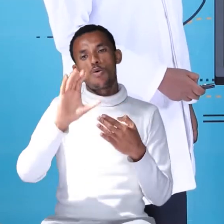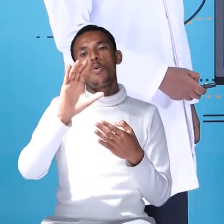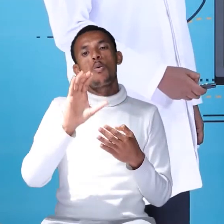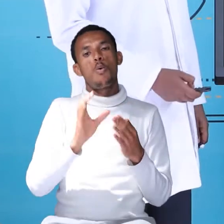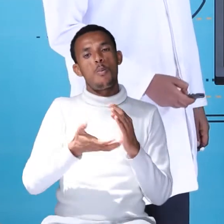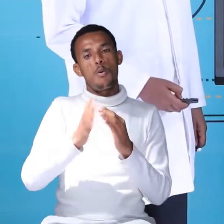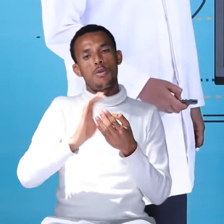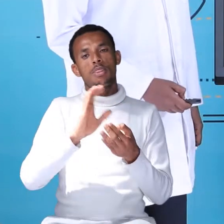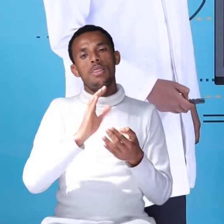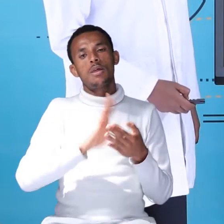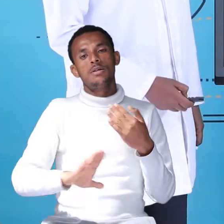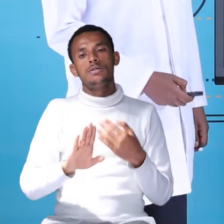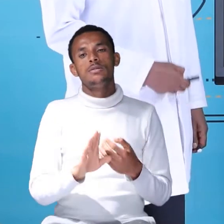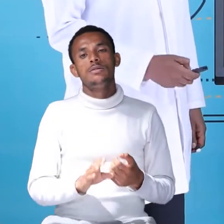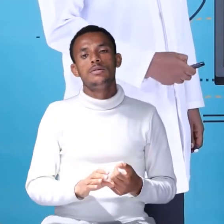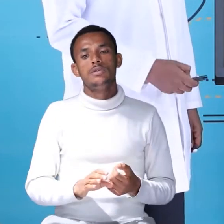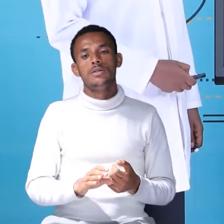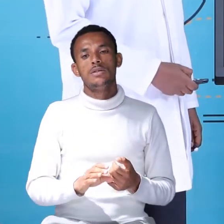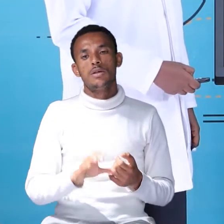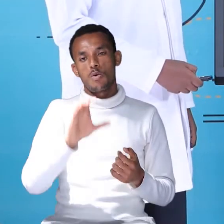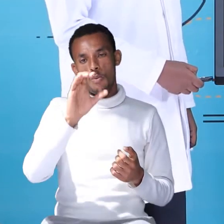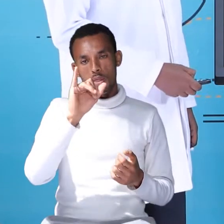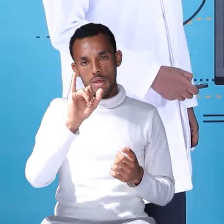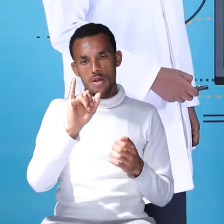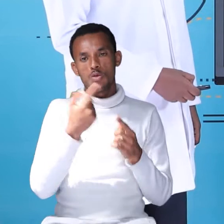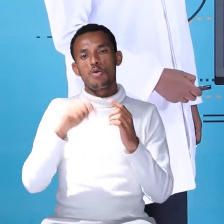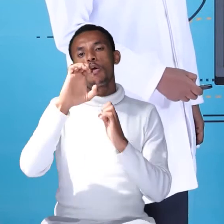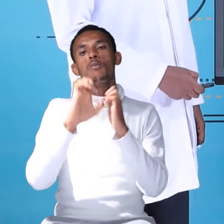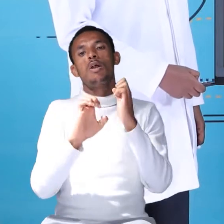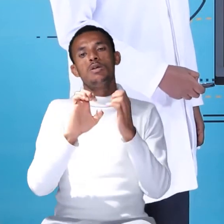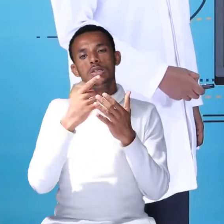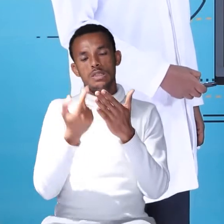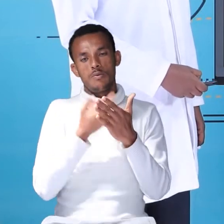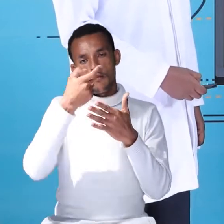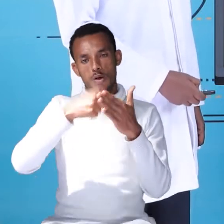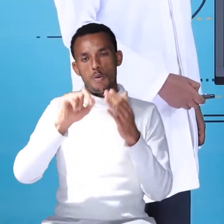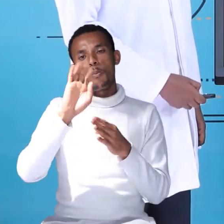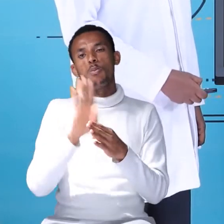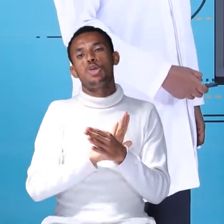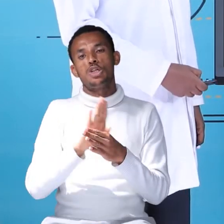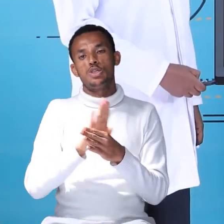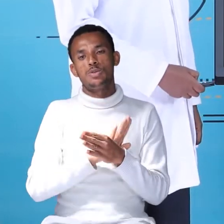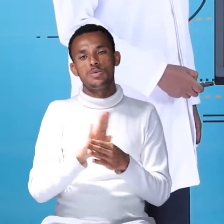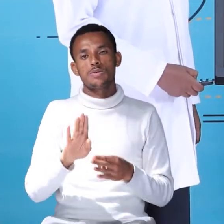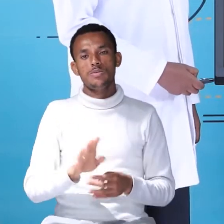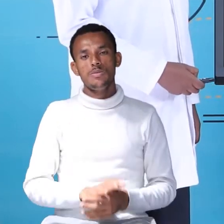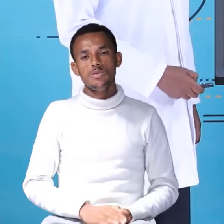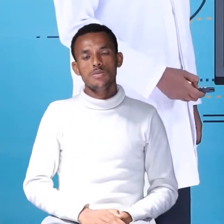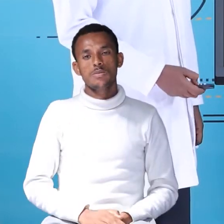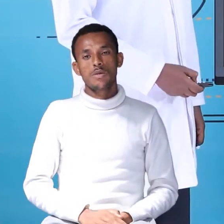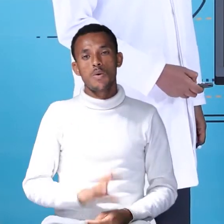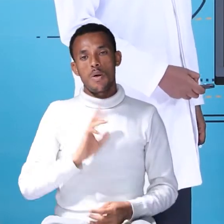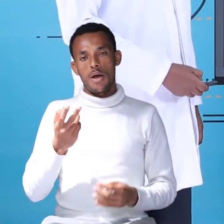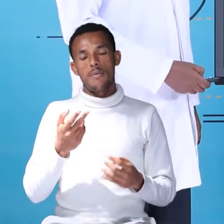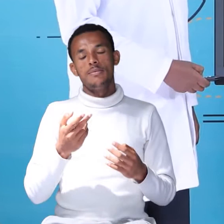Apply the formulas for compound interest to evaluate some values of business. We have